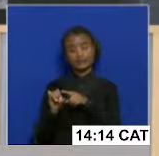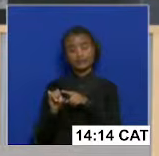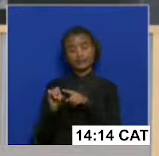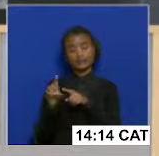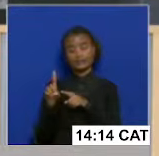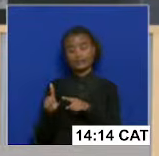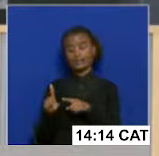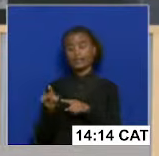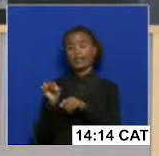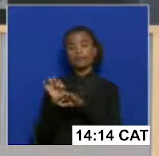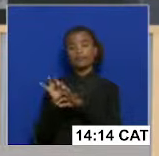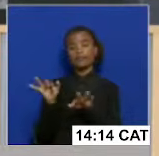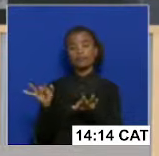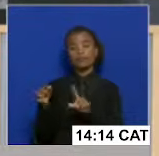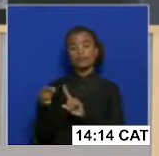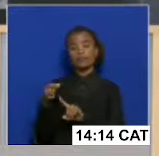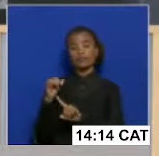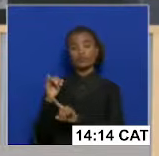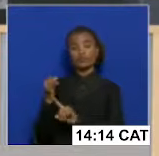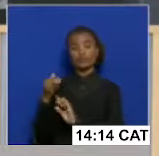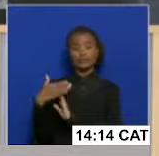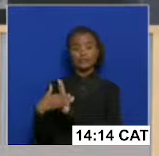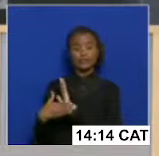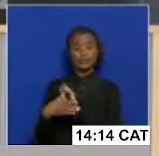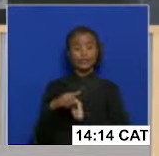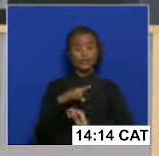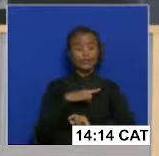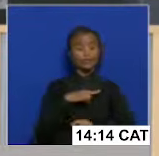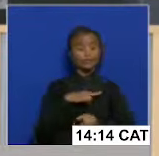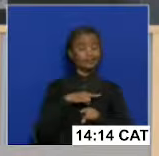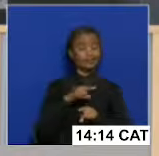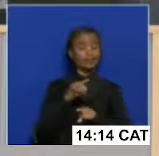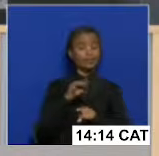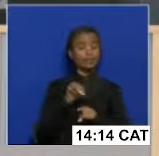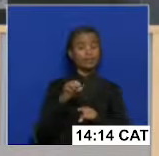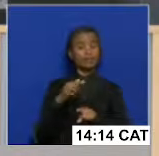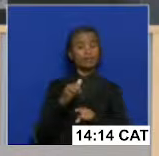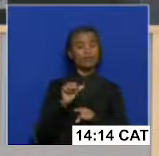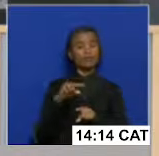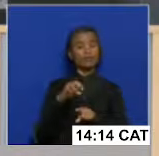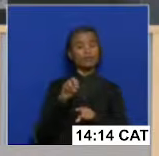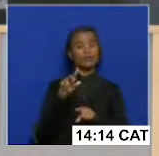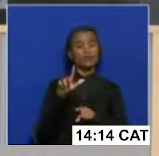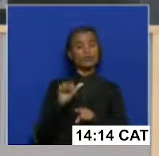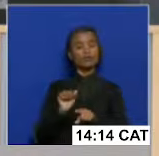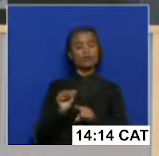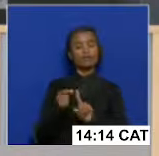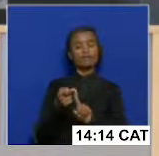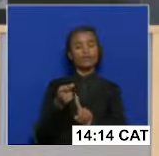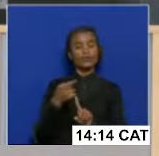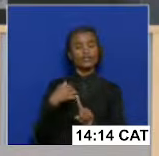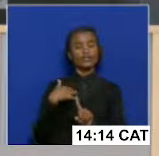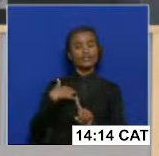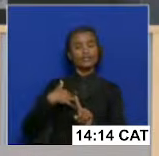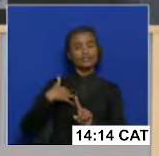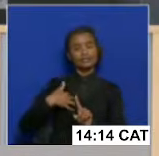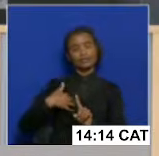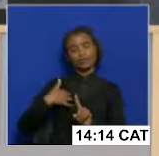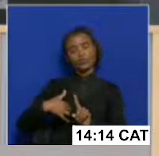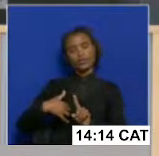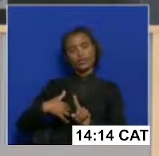East Rand side. So if I had somebody in Joburg from IPID who can help